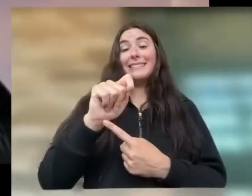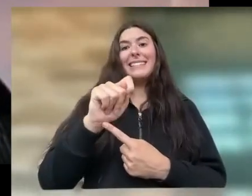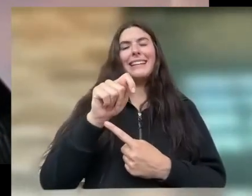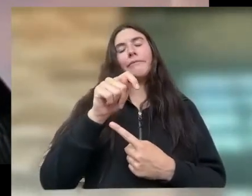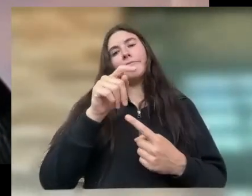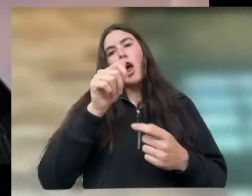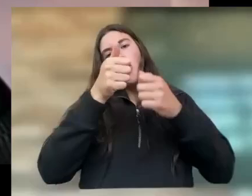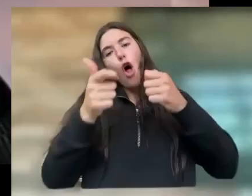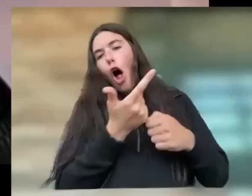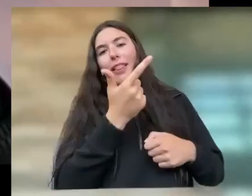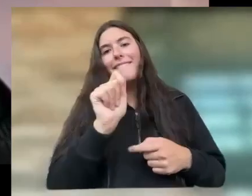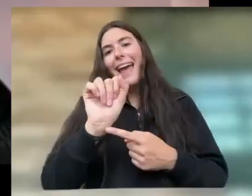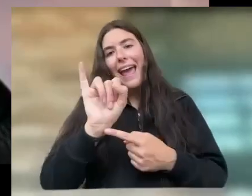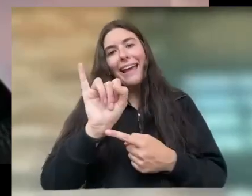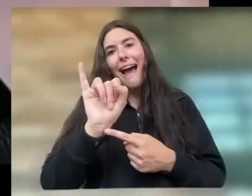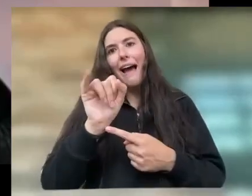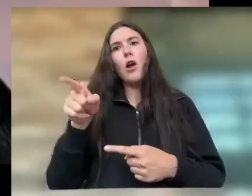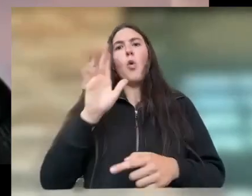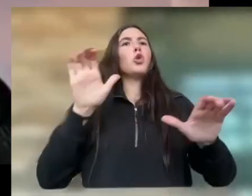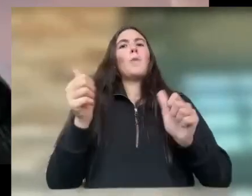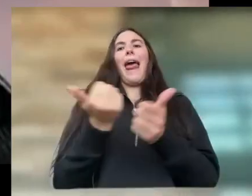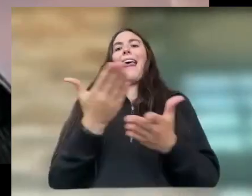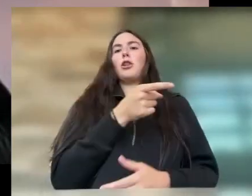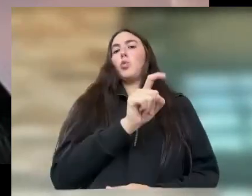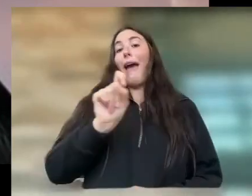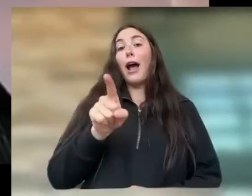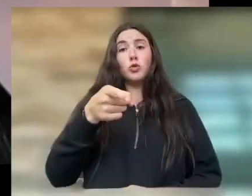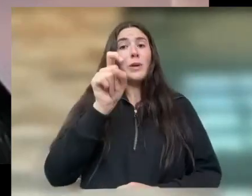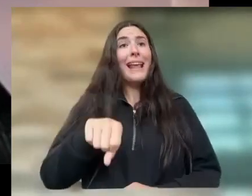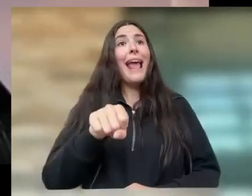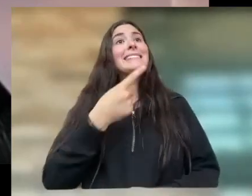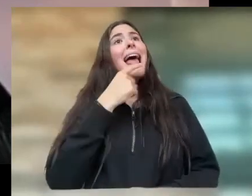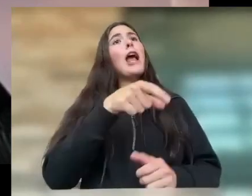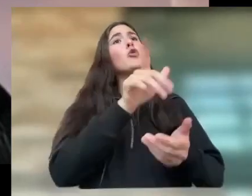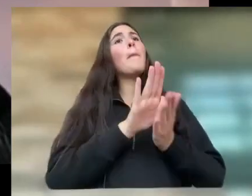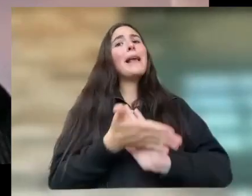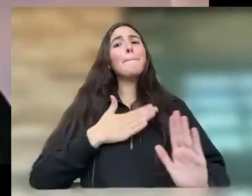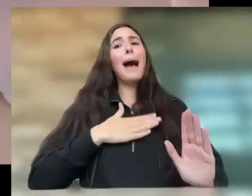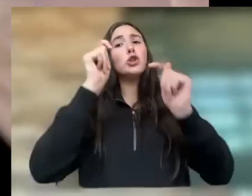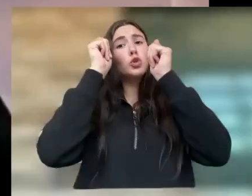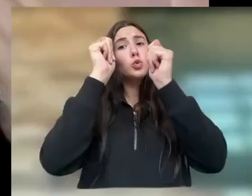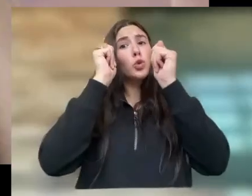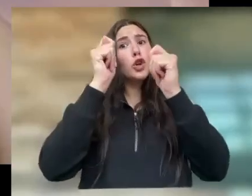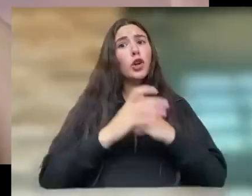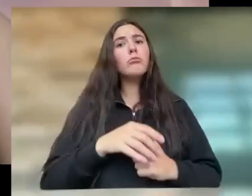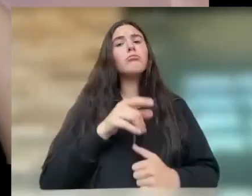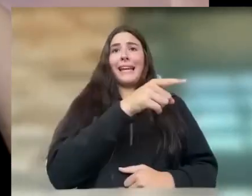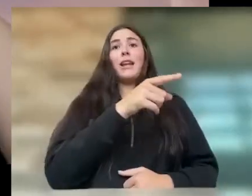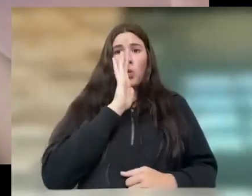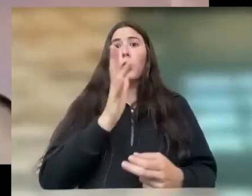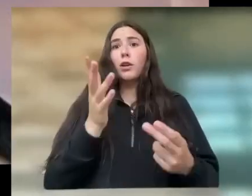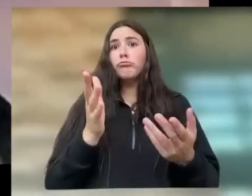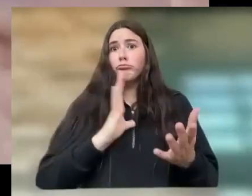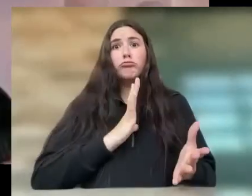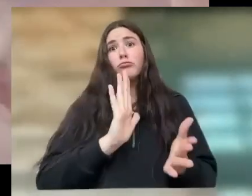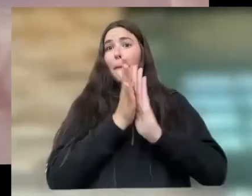on will basically do anything you ask them to do. So you can ask them to be your tutor for note taking, and you can use them,